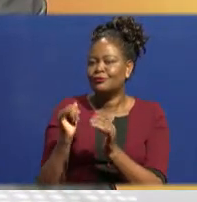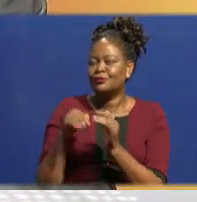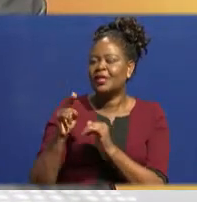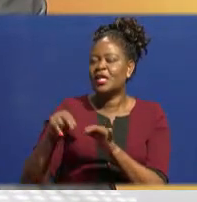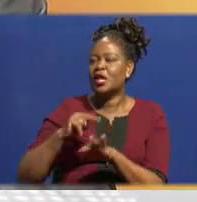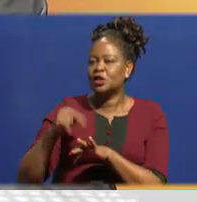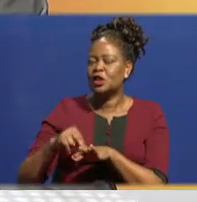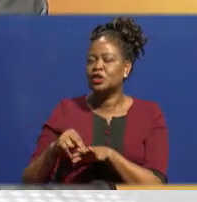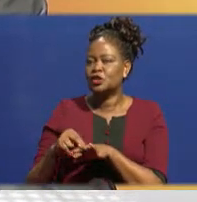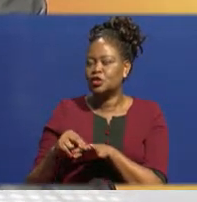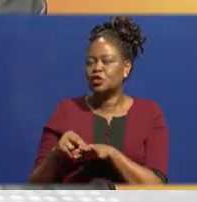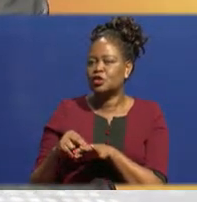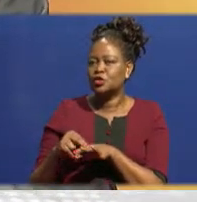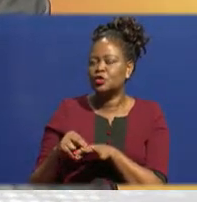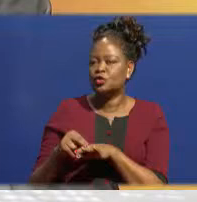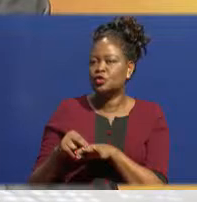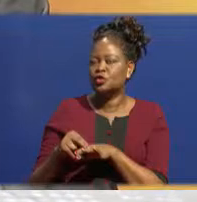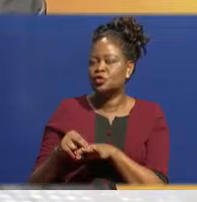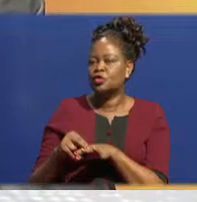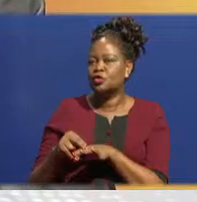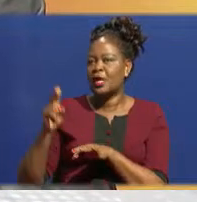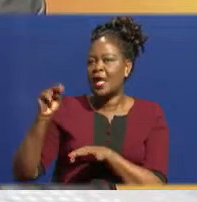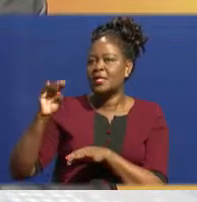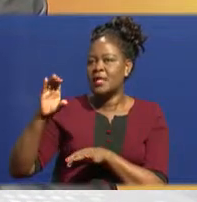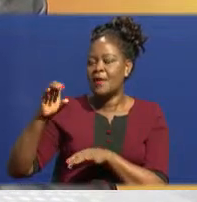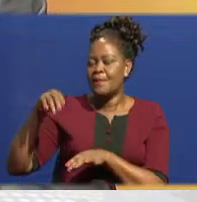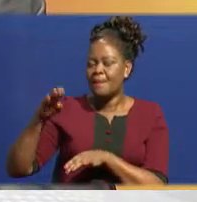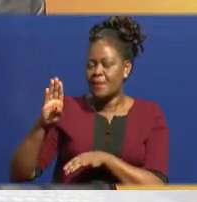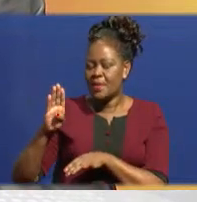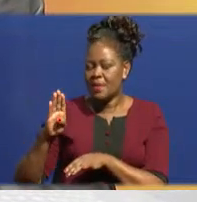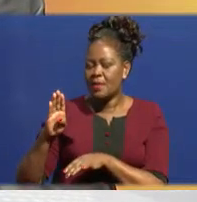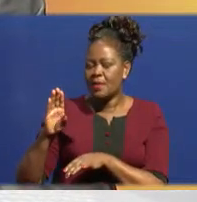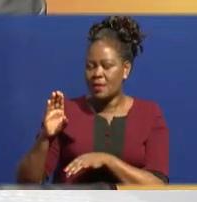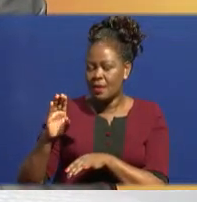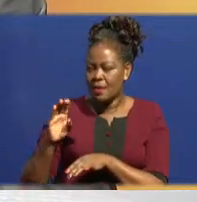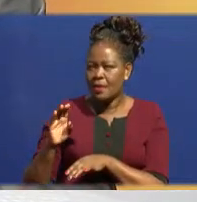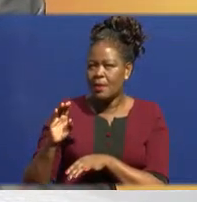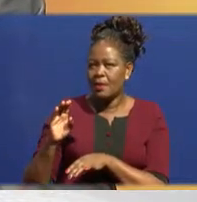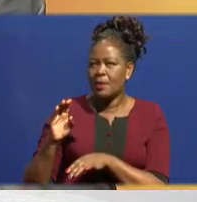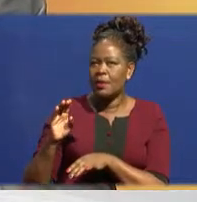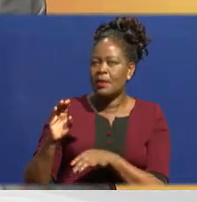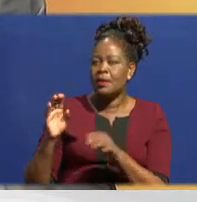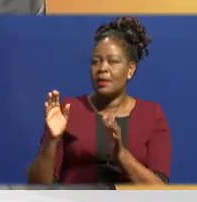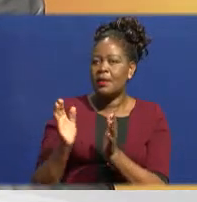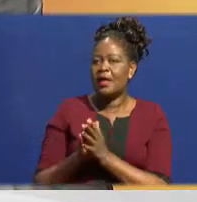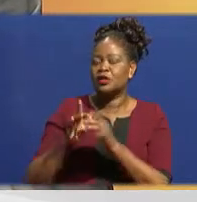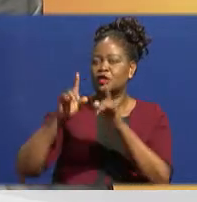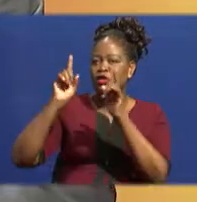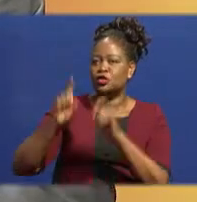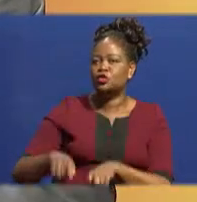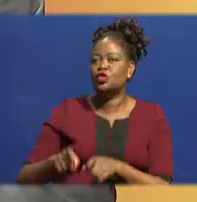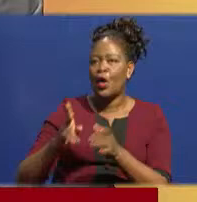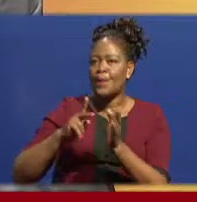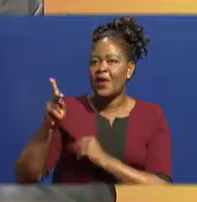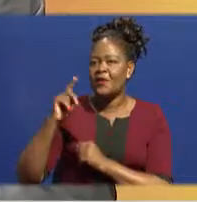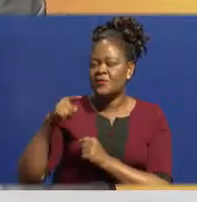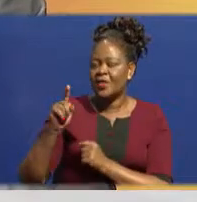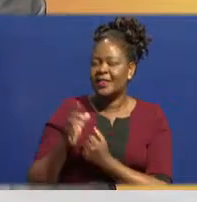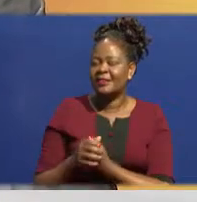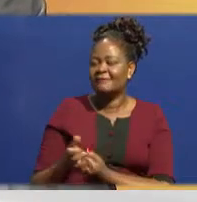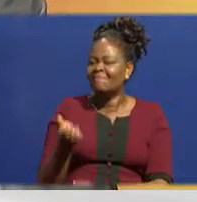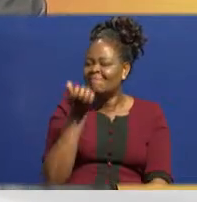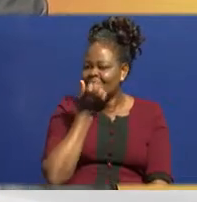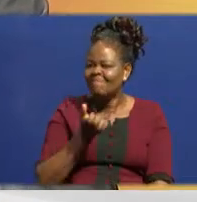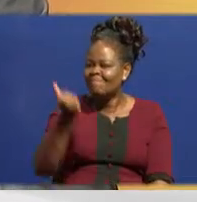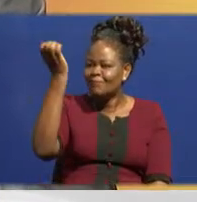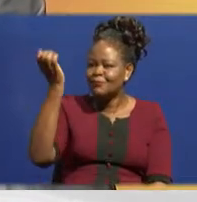National Cereal and Produce Board, and that this person is actually made to pay for their negligence